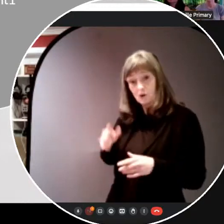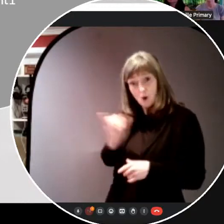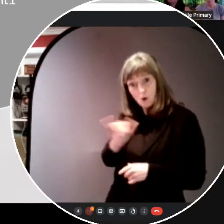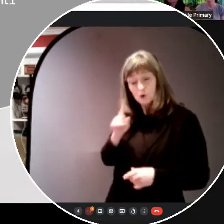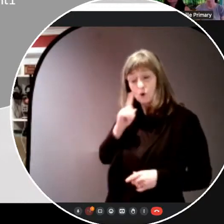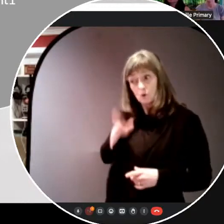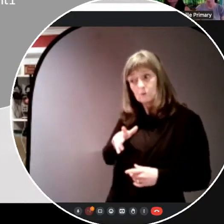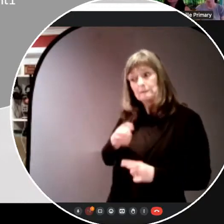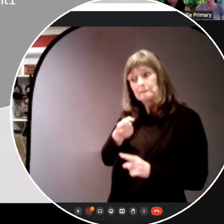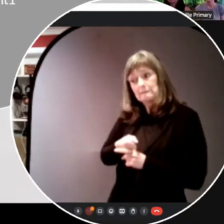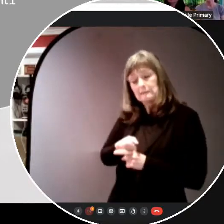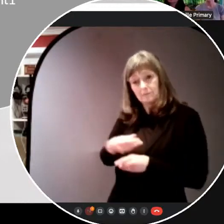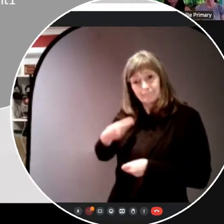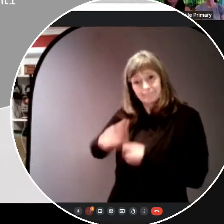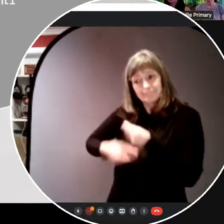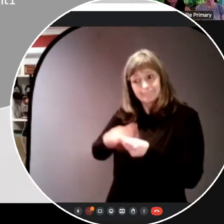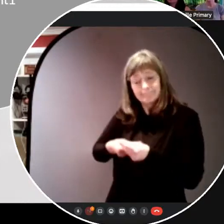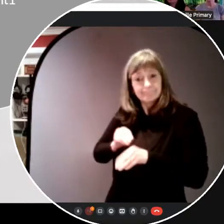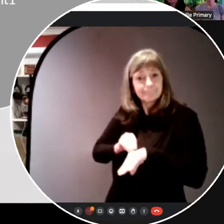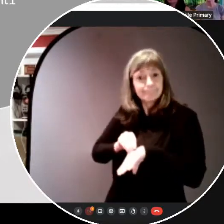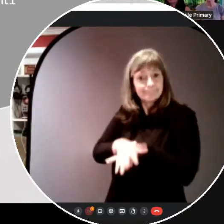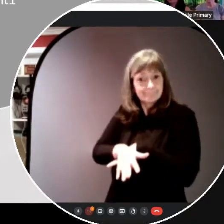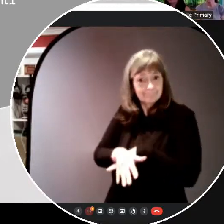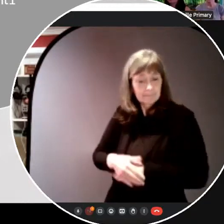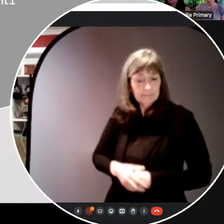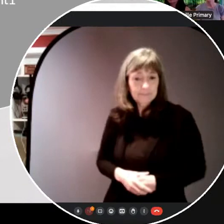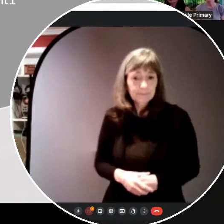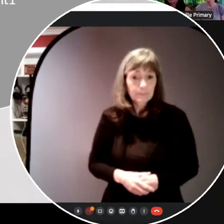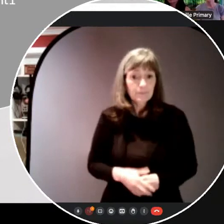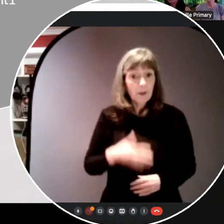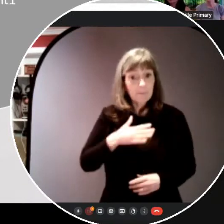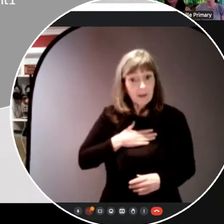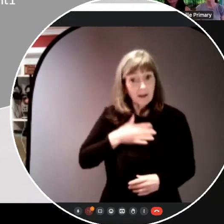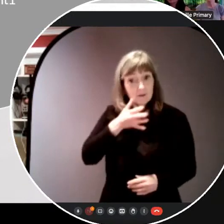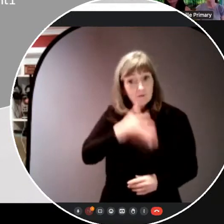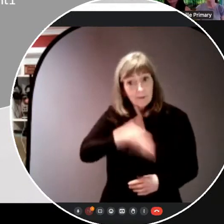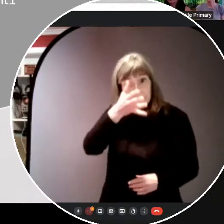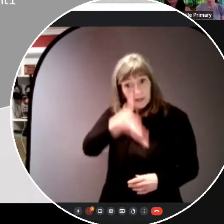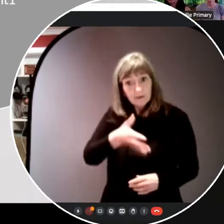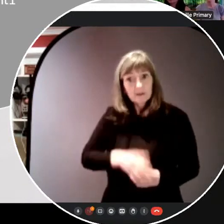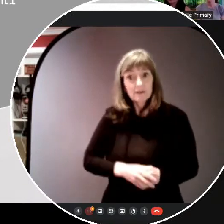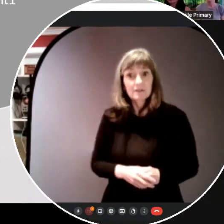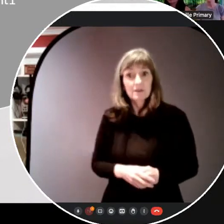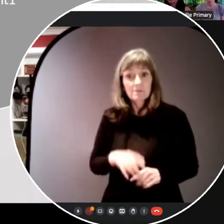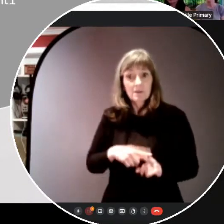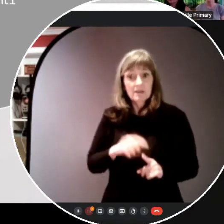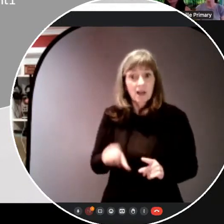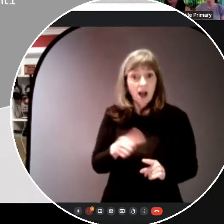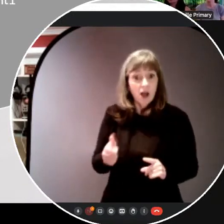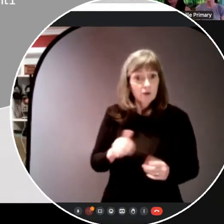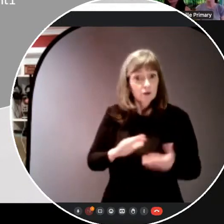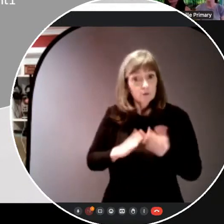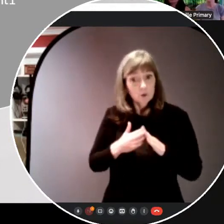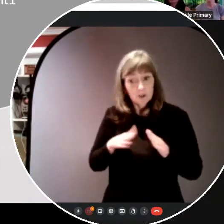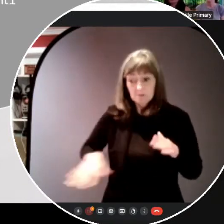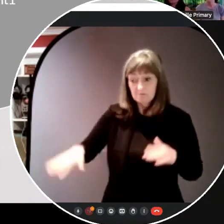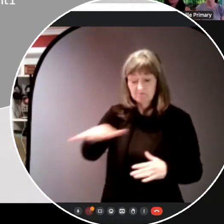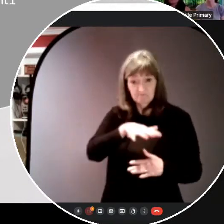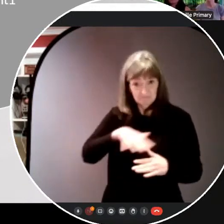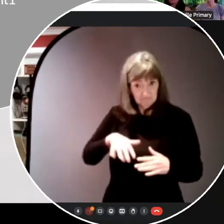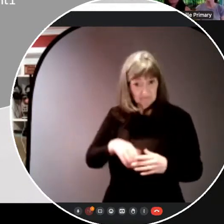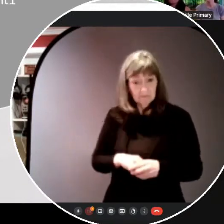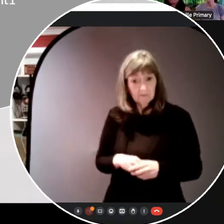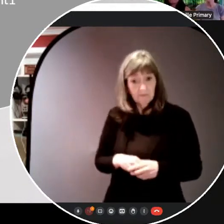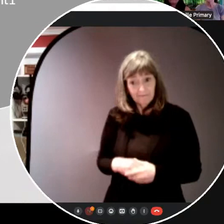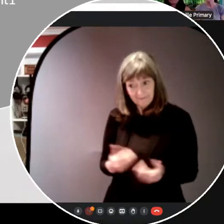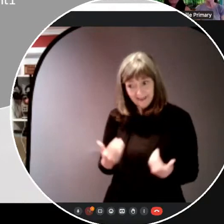sad legacy in history. So the fact that my grandparents and many of the people of our community have